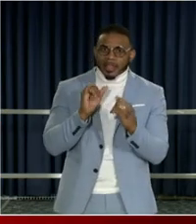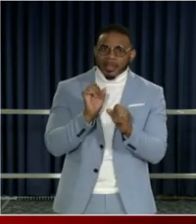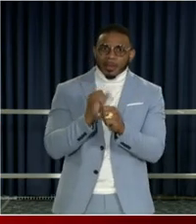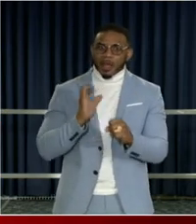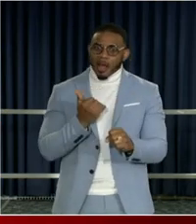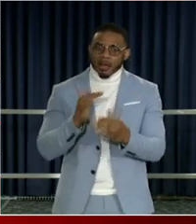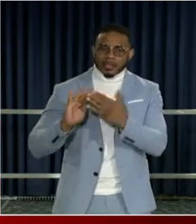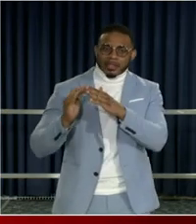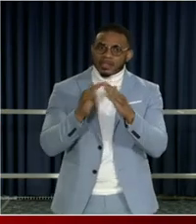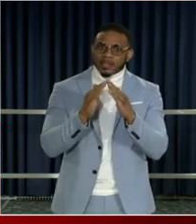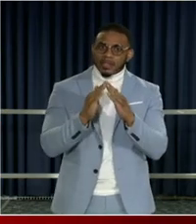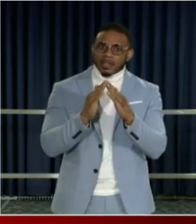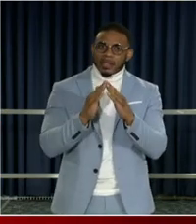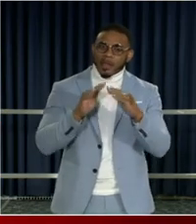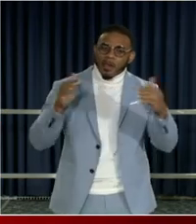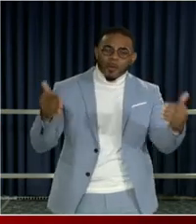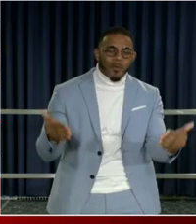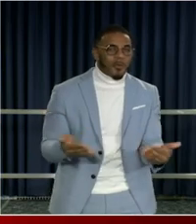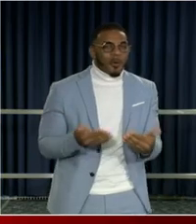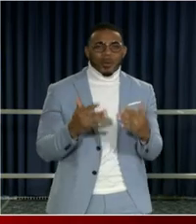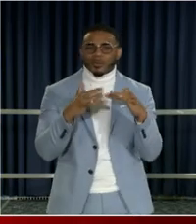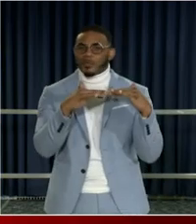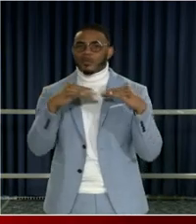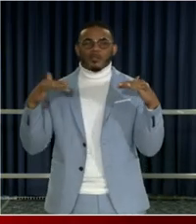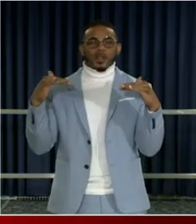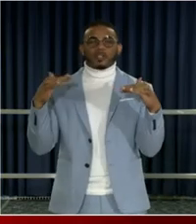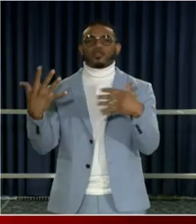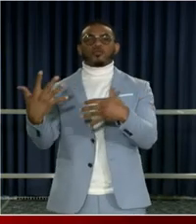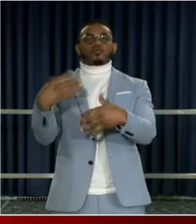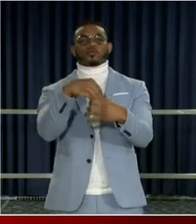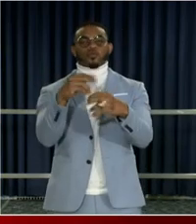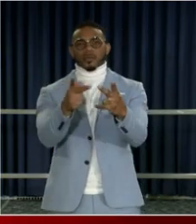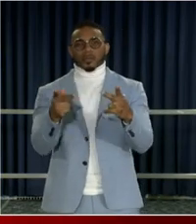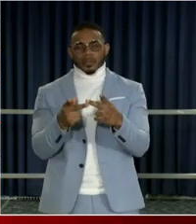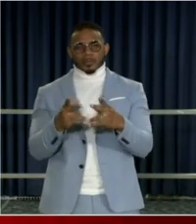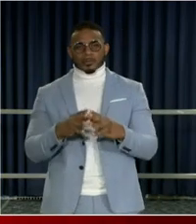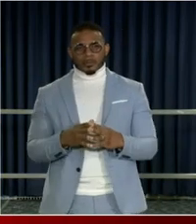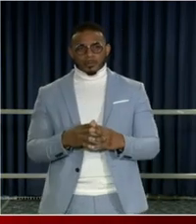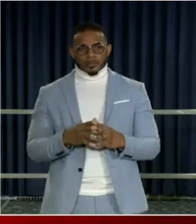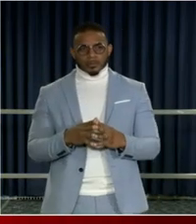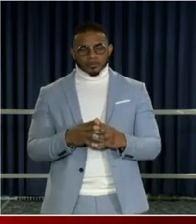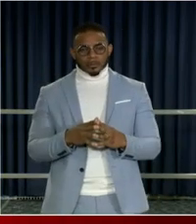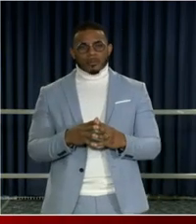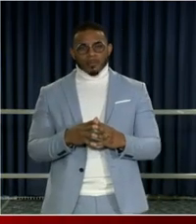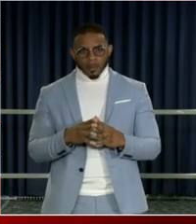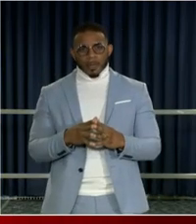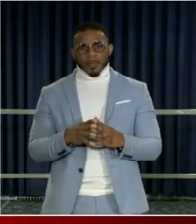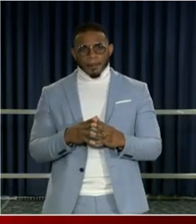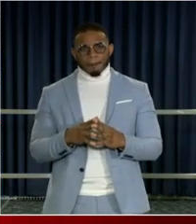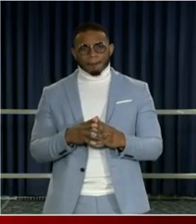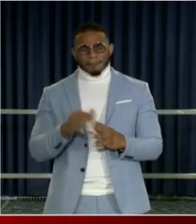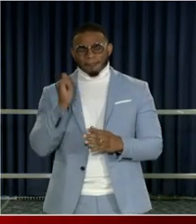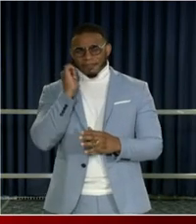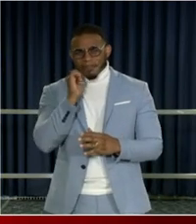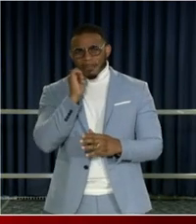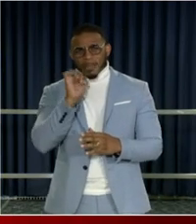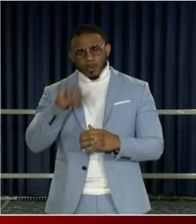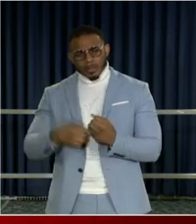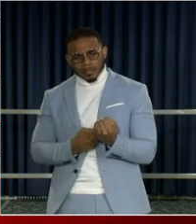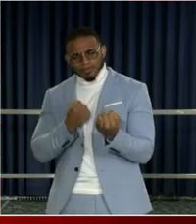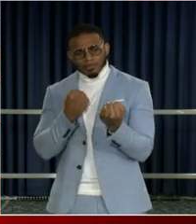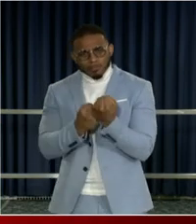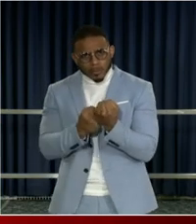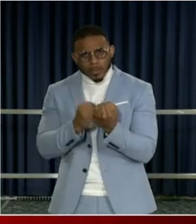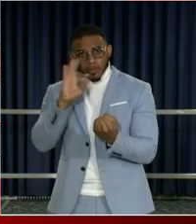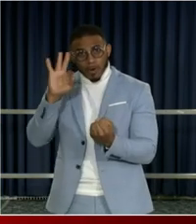make our city a welcoming, diverse, and inclusive place. We step up daily to support the federal